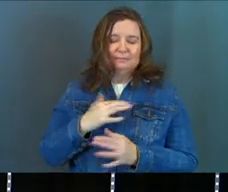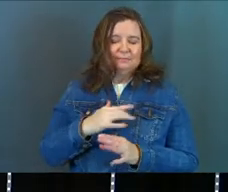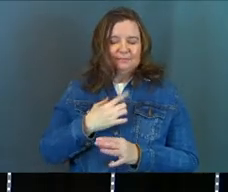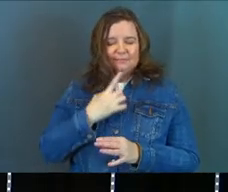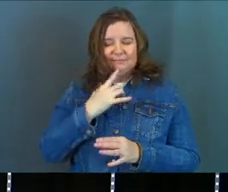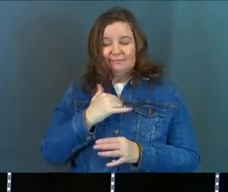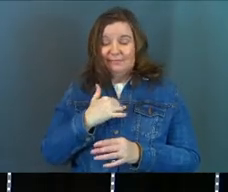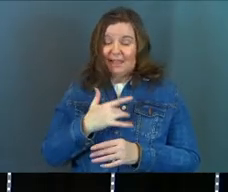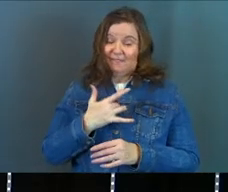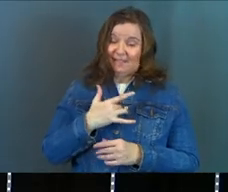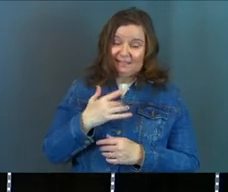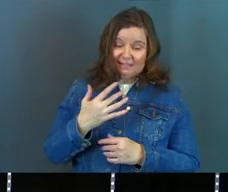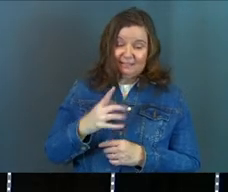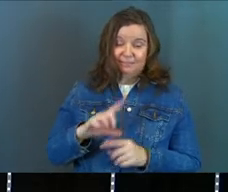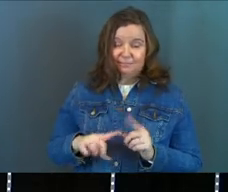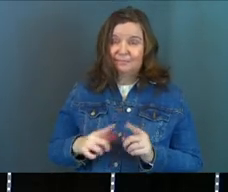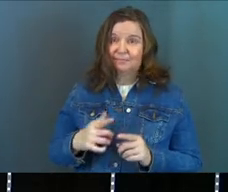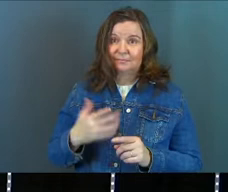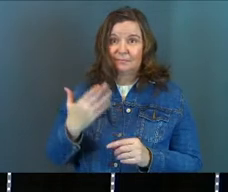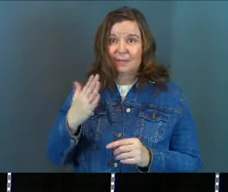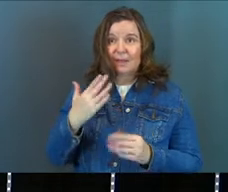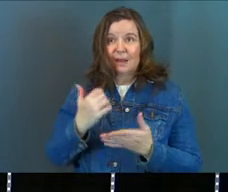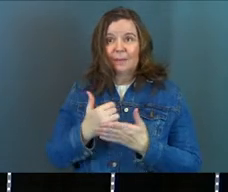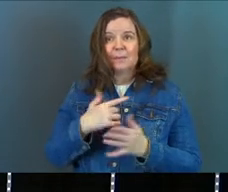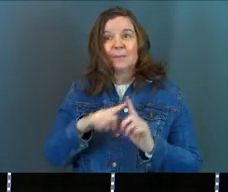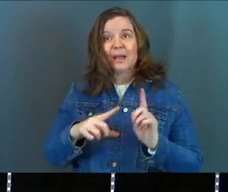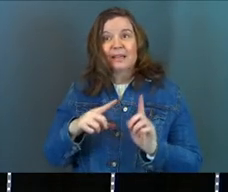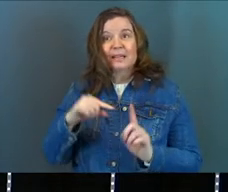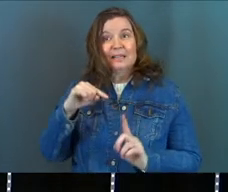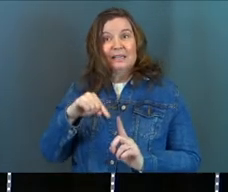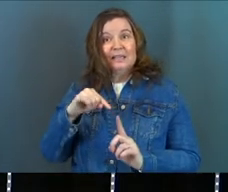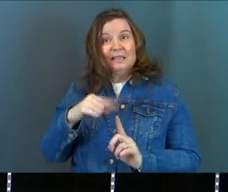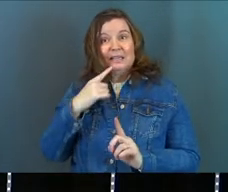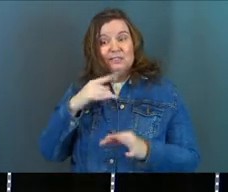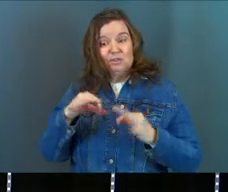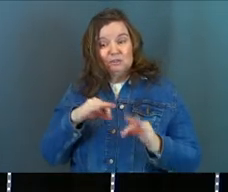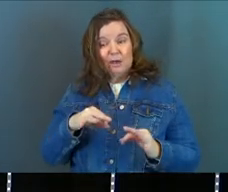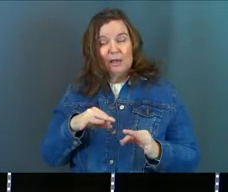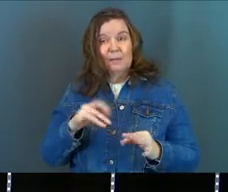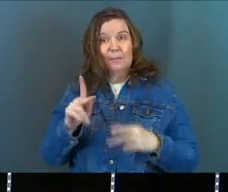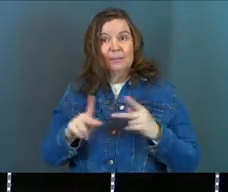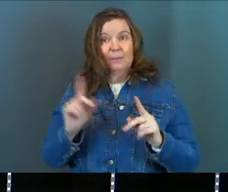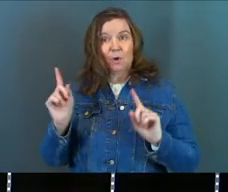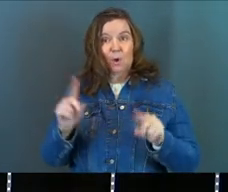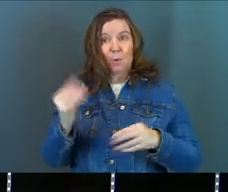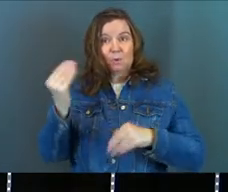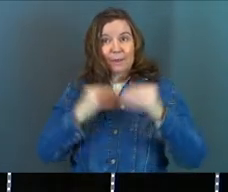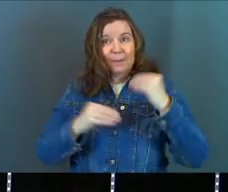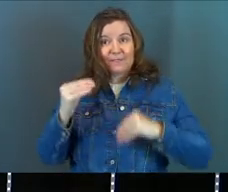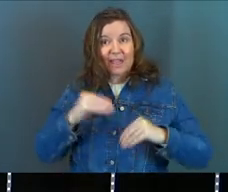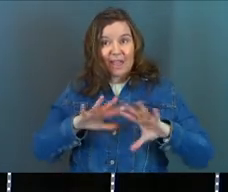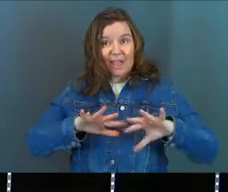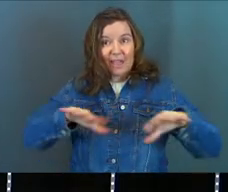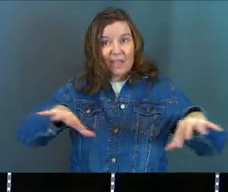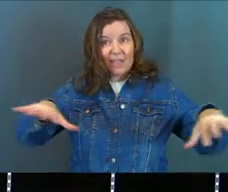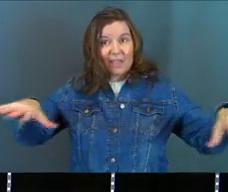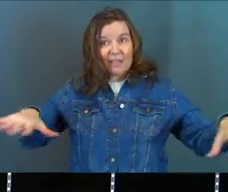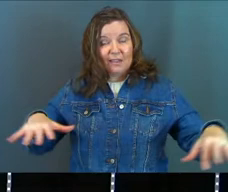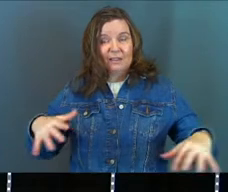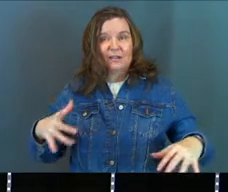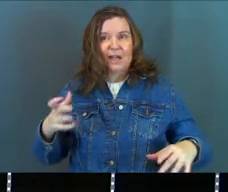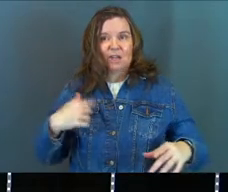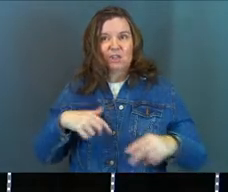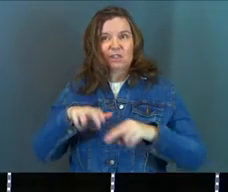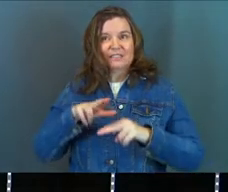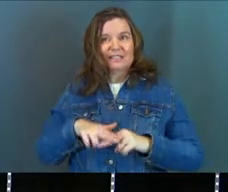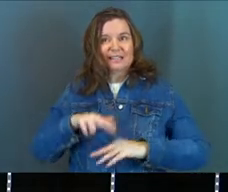when he said it. I felt it. Oh, God, help me. But he described people going to Golden Corral, the buffet, you know what I mean? It's like,